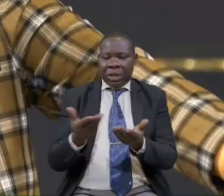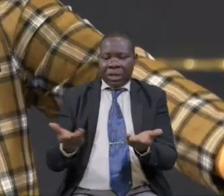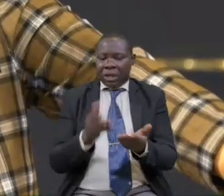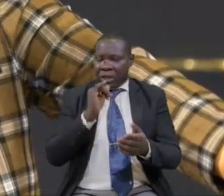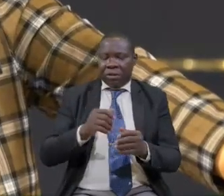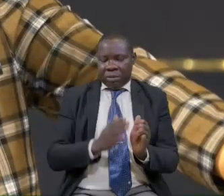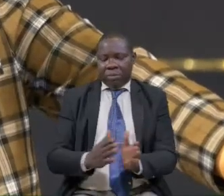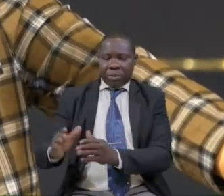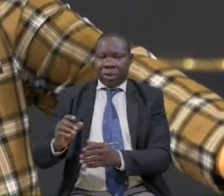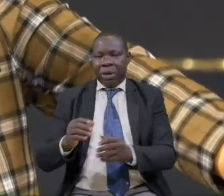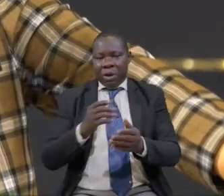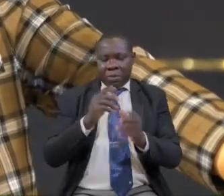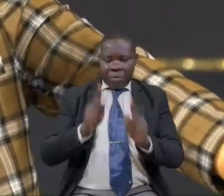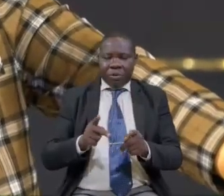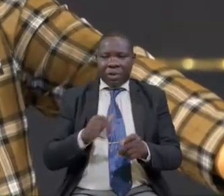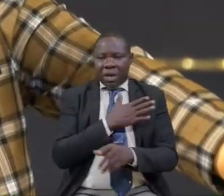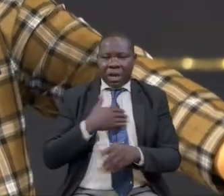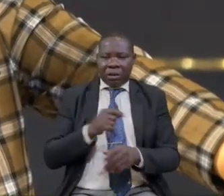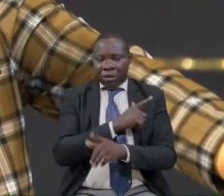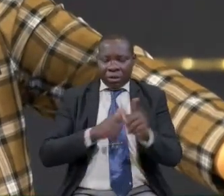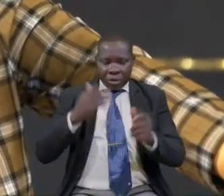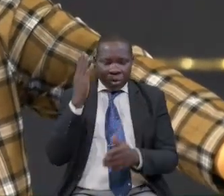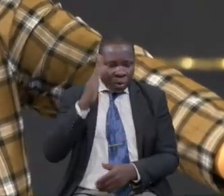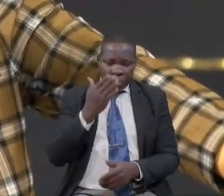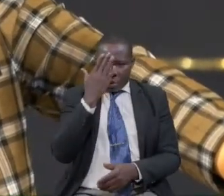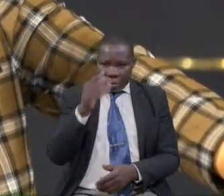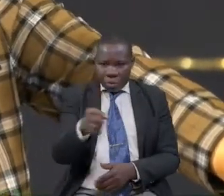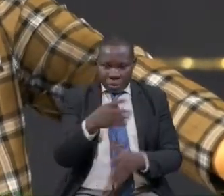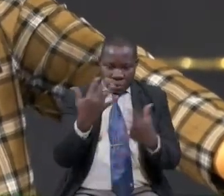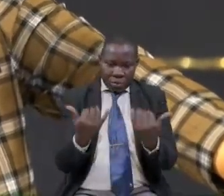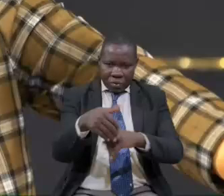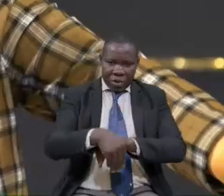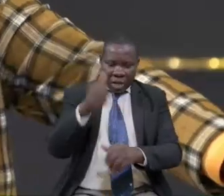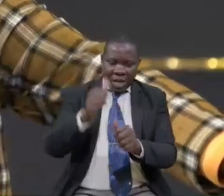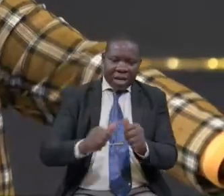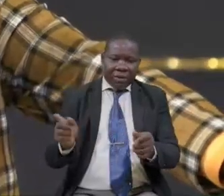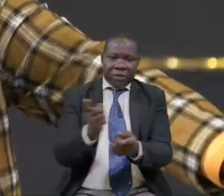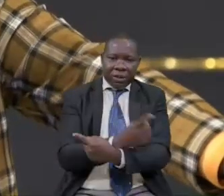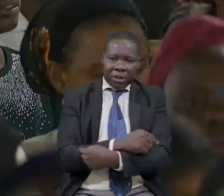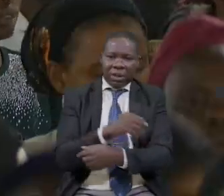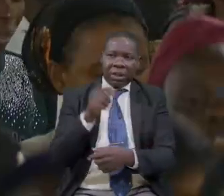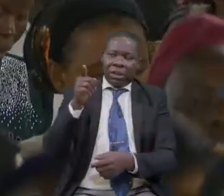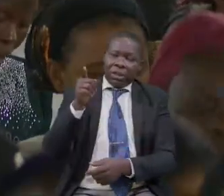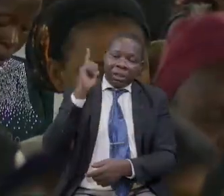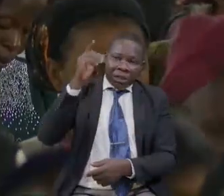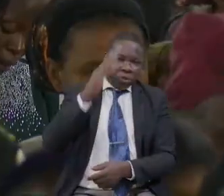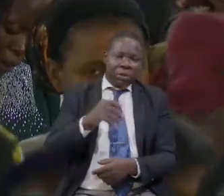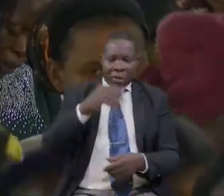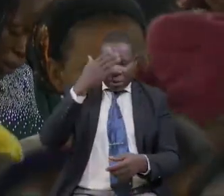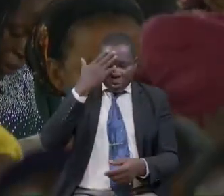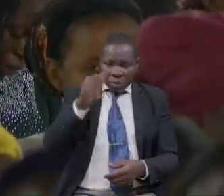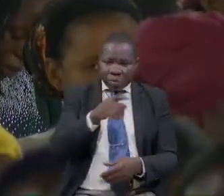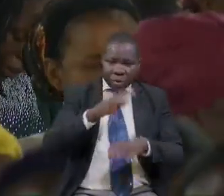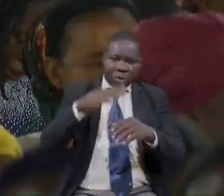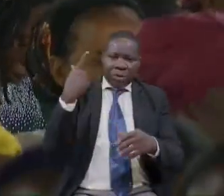will recognize you today, every day. He'll recognize you on that final day.